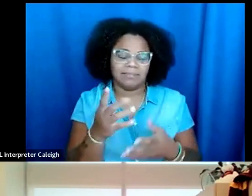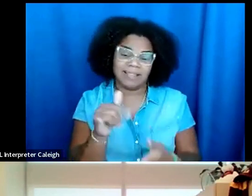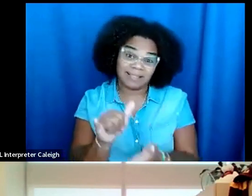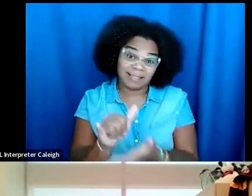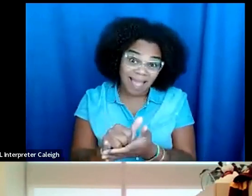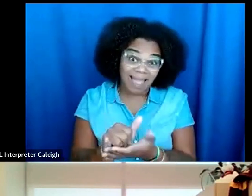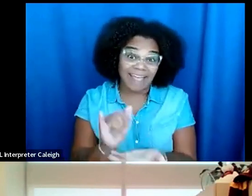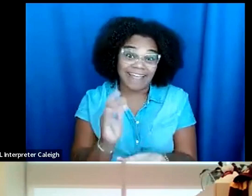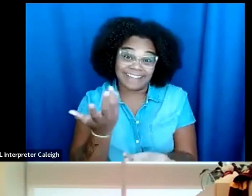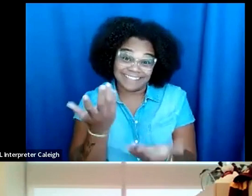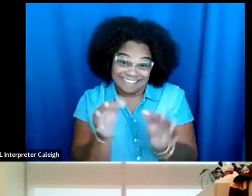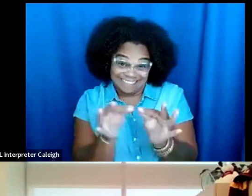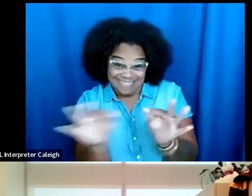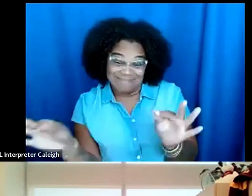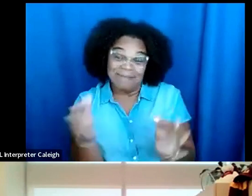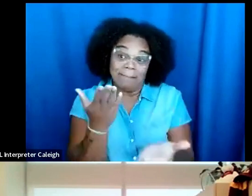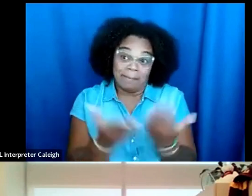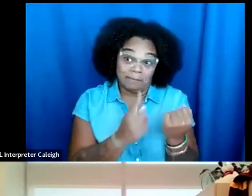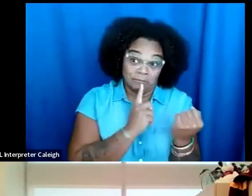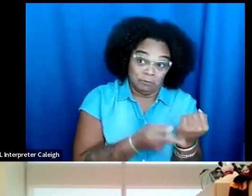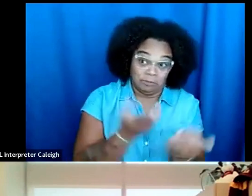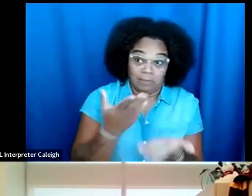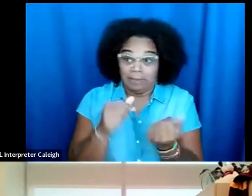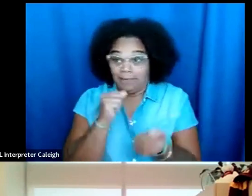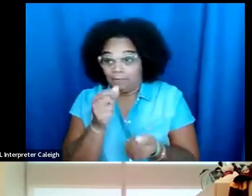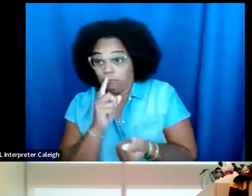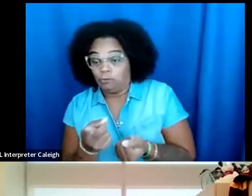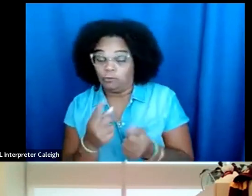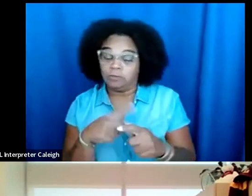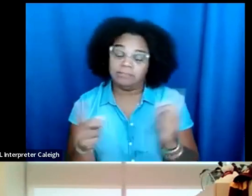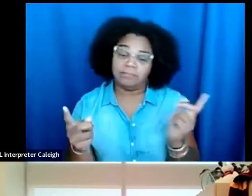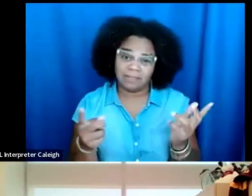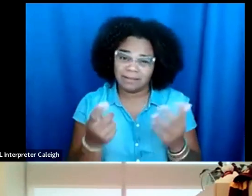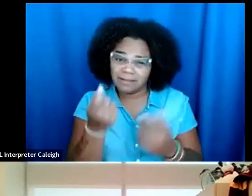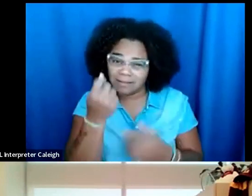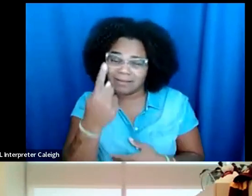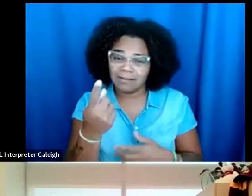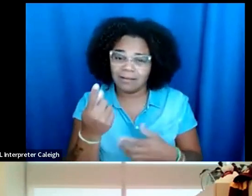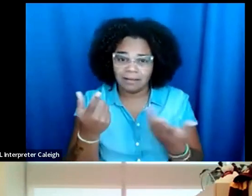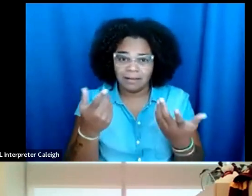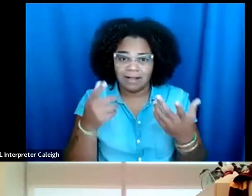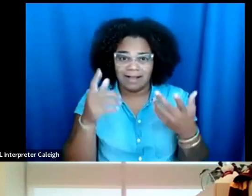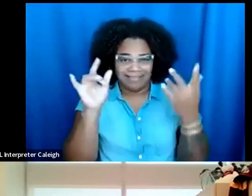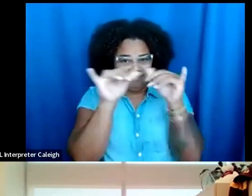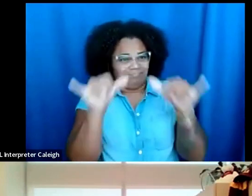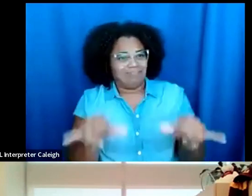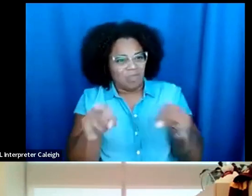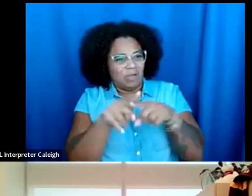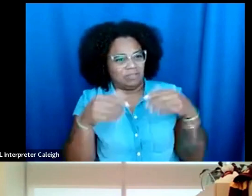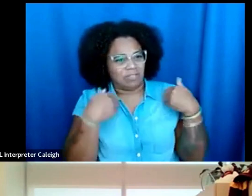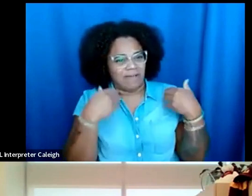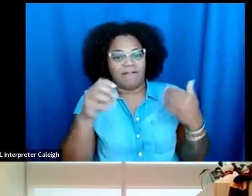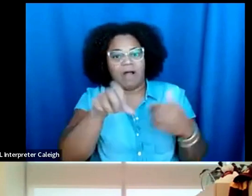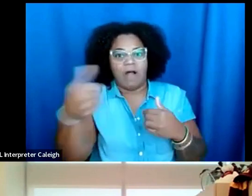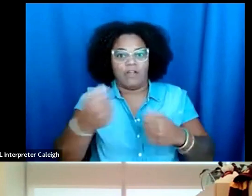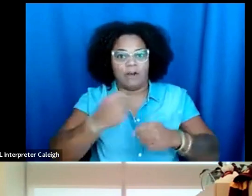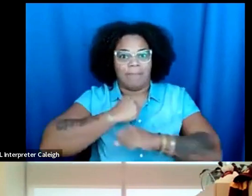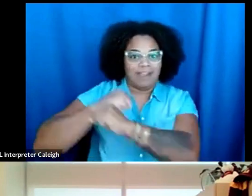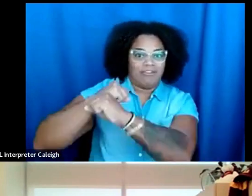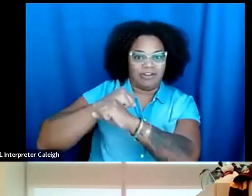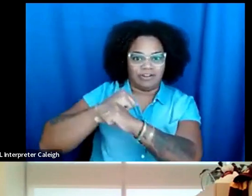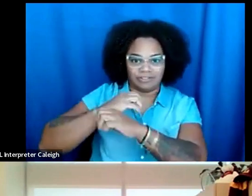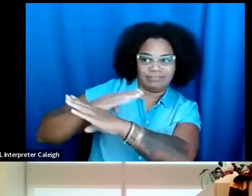true, but there are also so many other institutional barriers in place that if I don't make extra